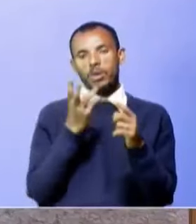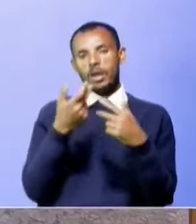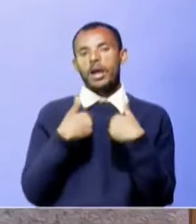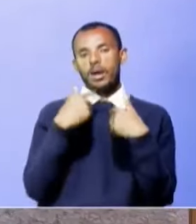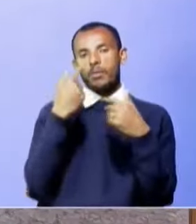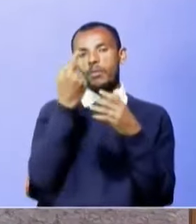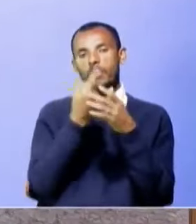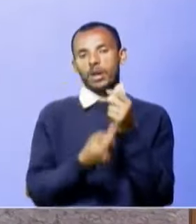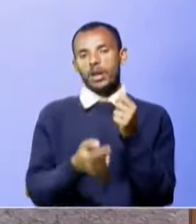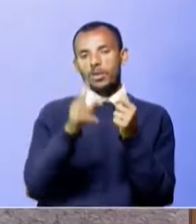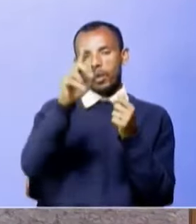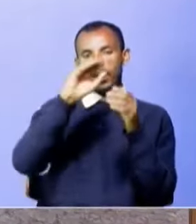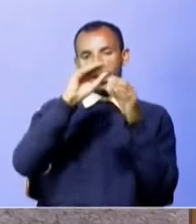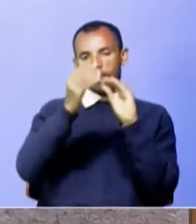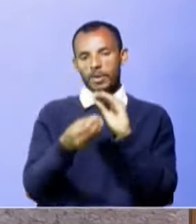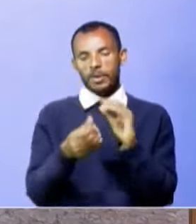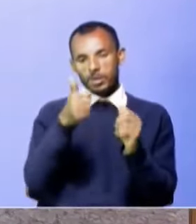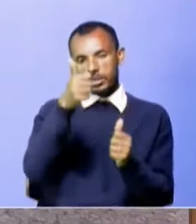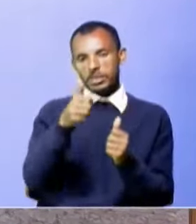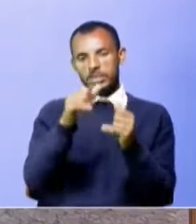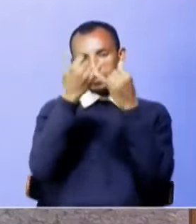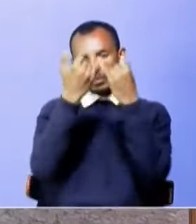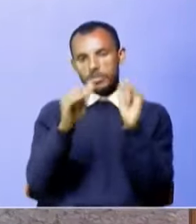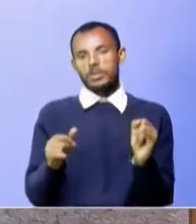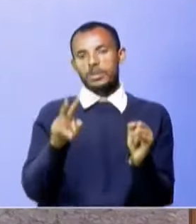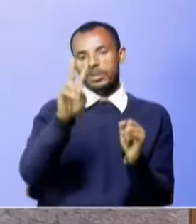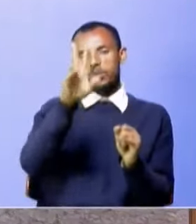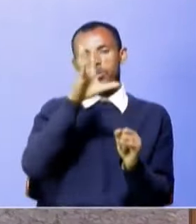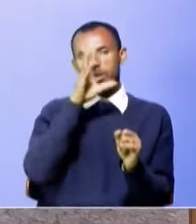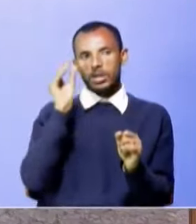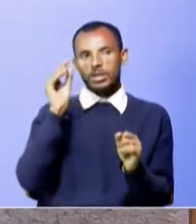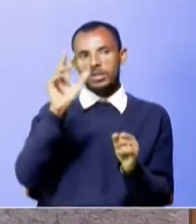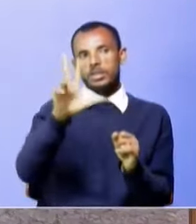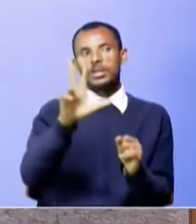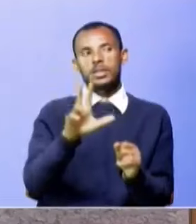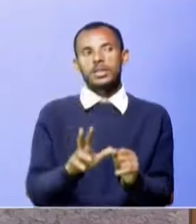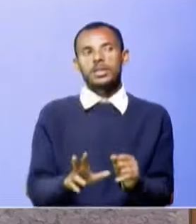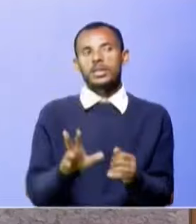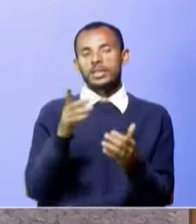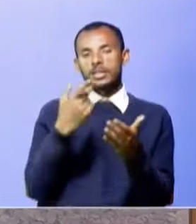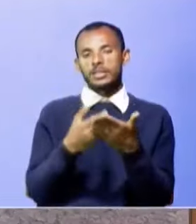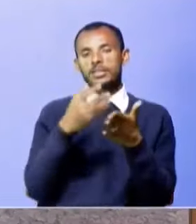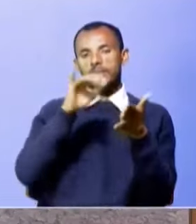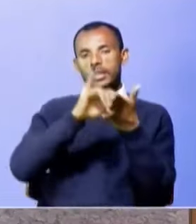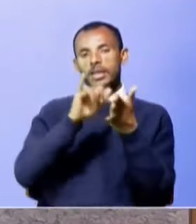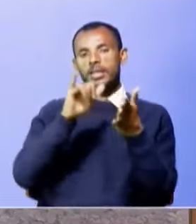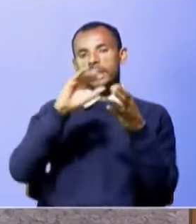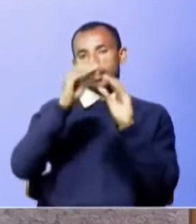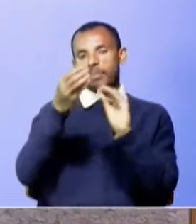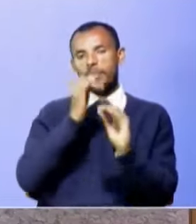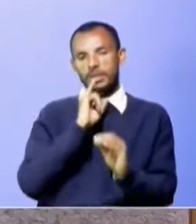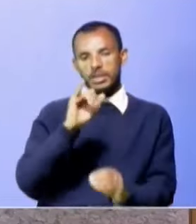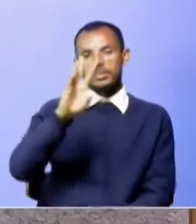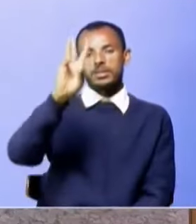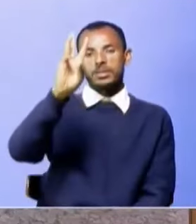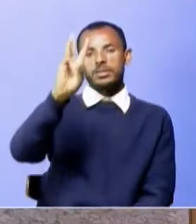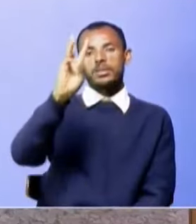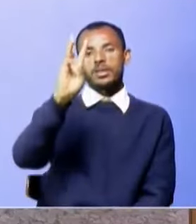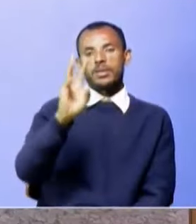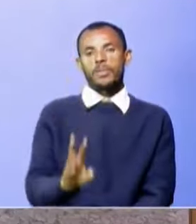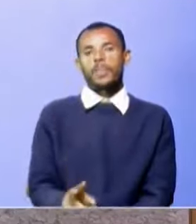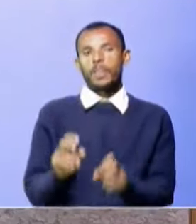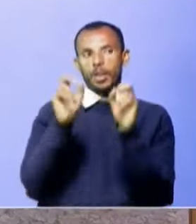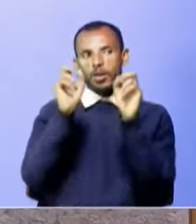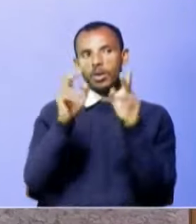only one number which is divisible by 2 and 3. And that number is 6.